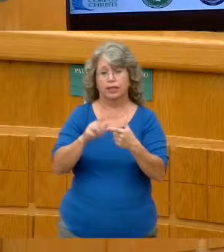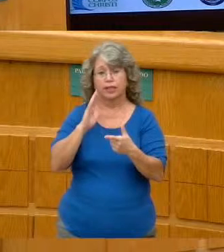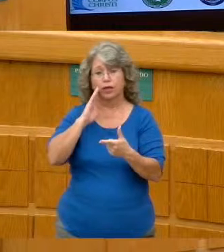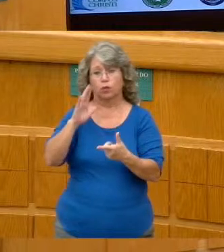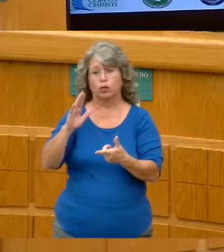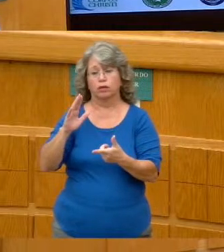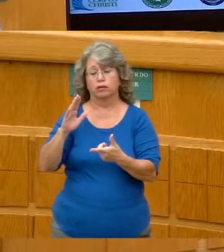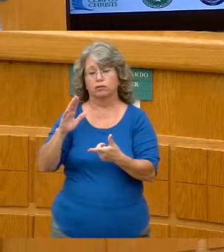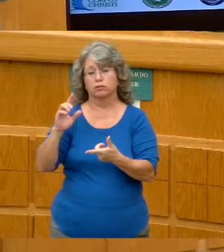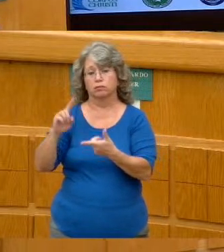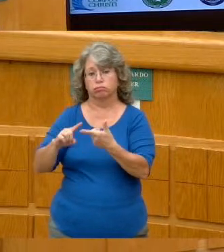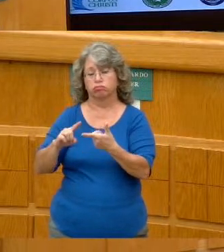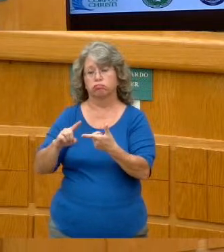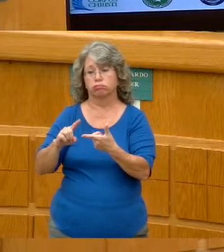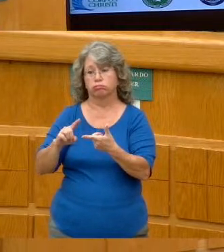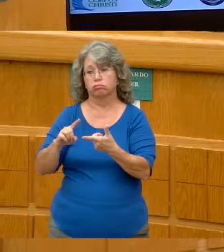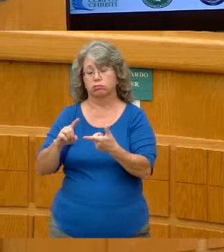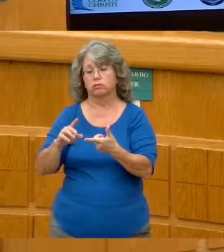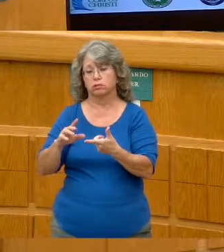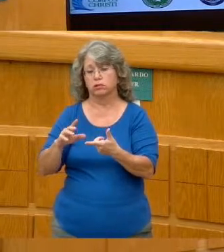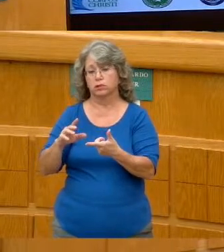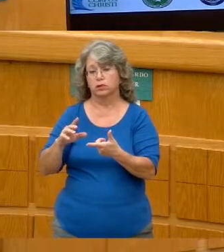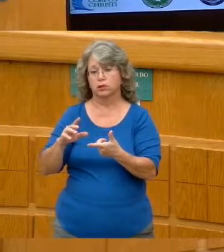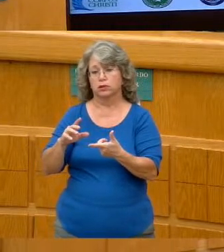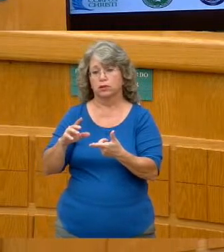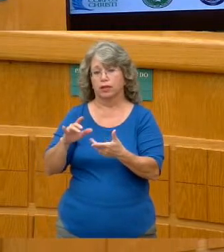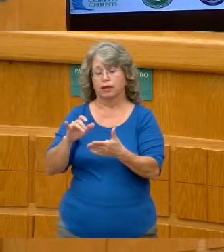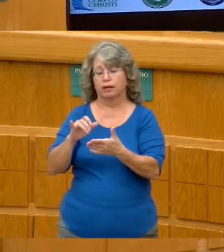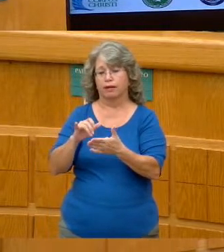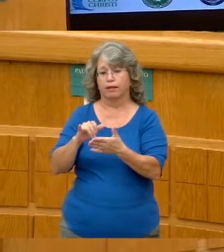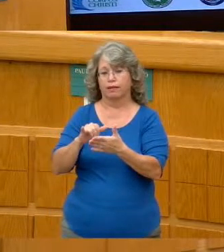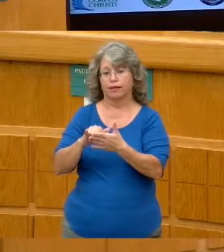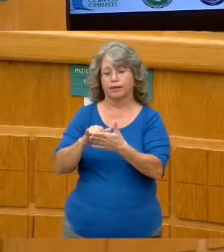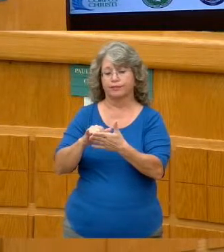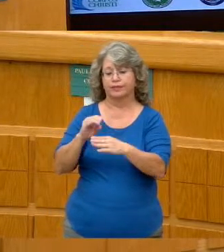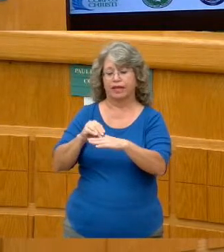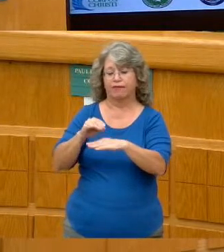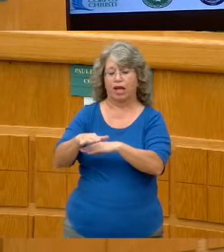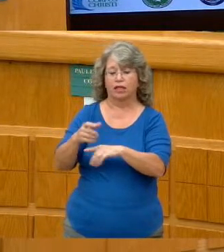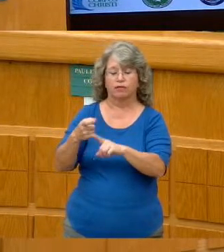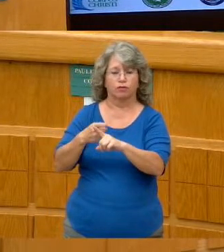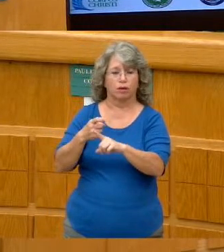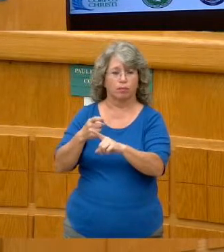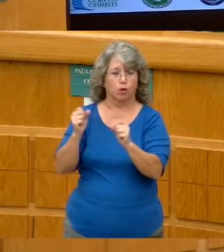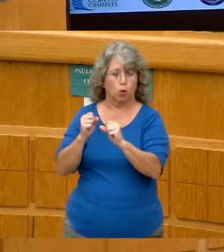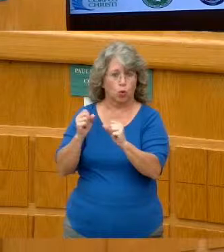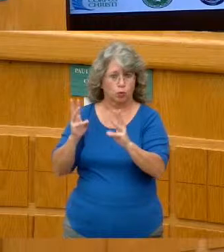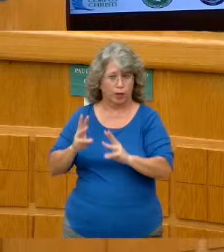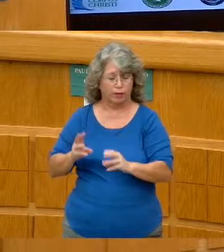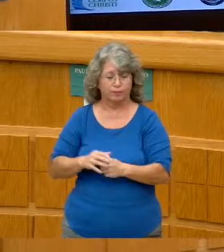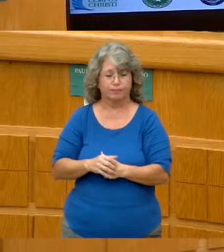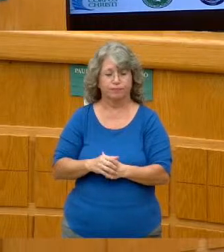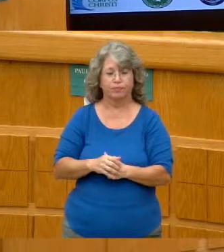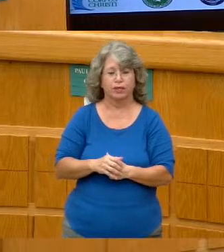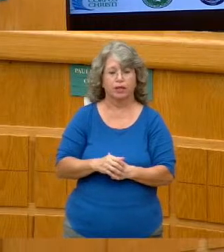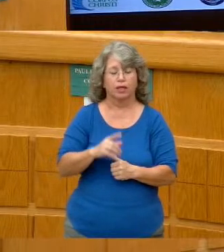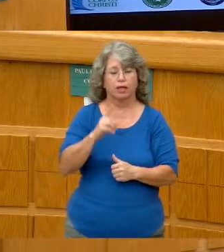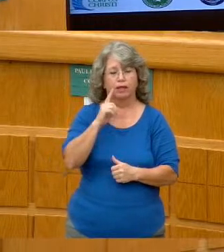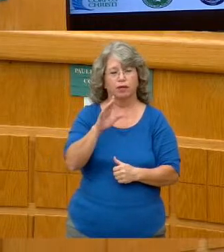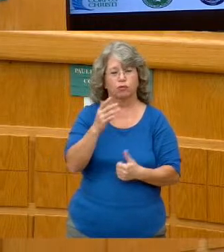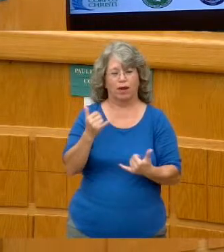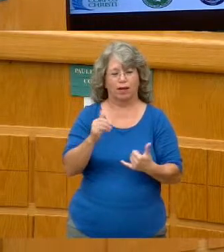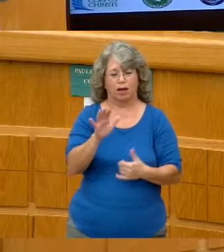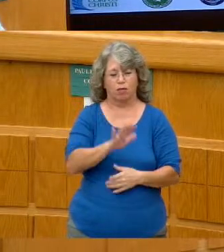benefit is 10%. Or somewhere in that realm of vicinity right now. It looks like somewhere around 10% of the coastal